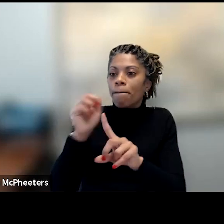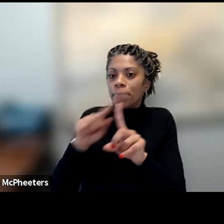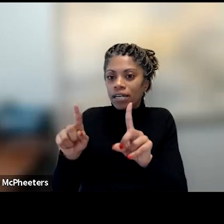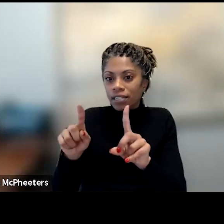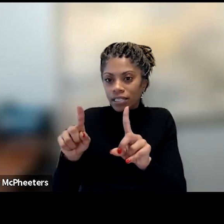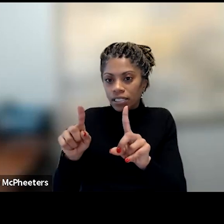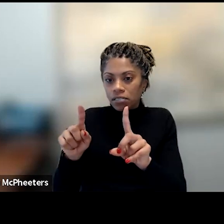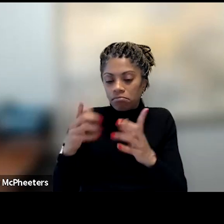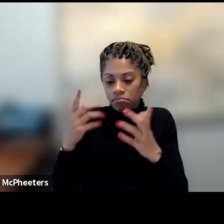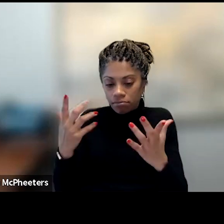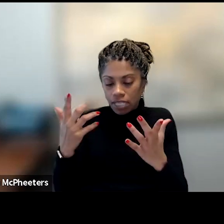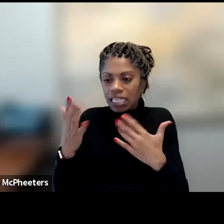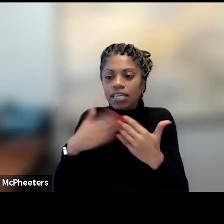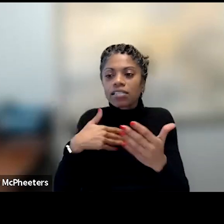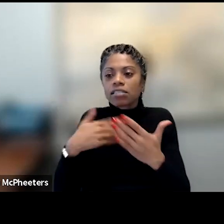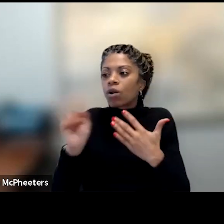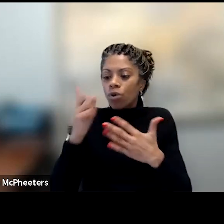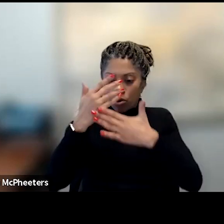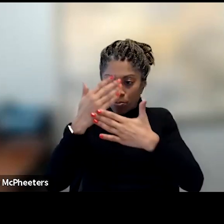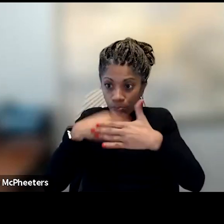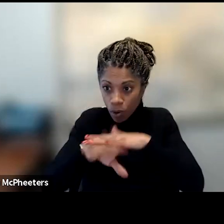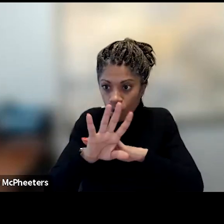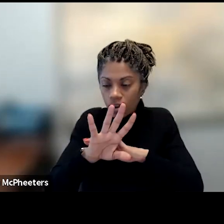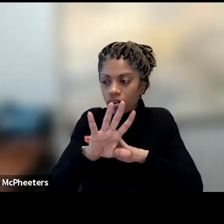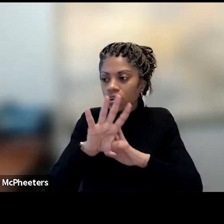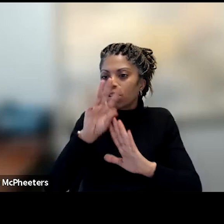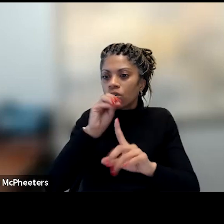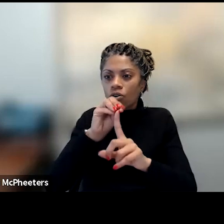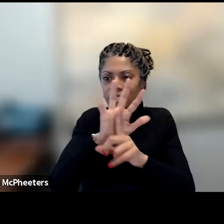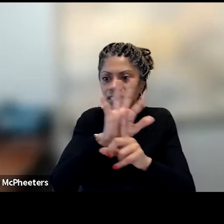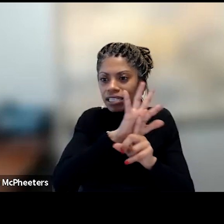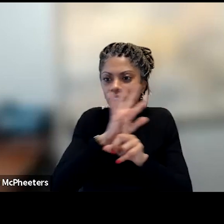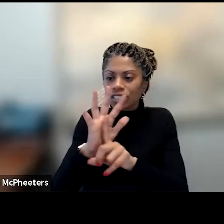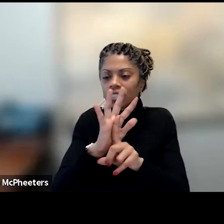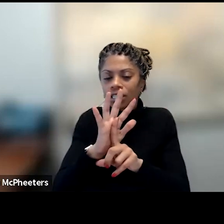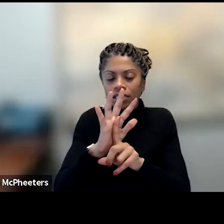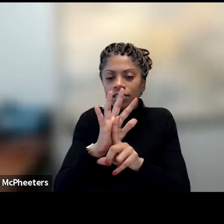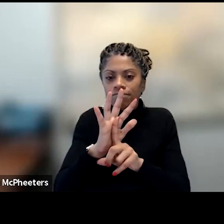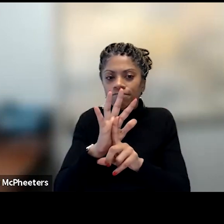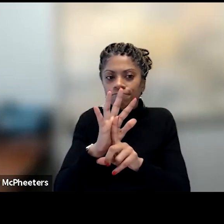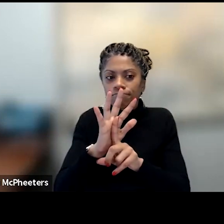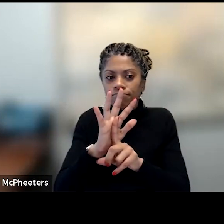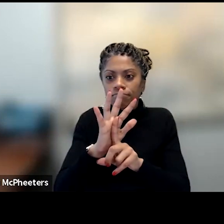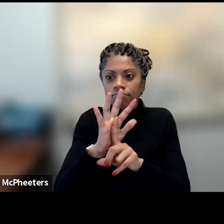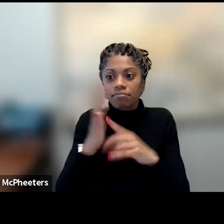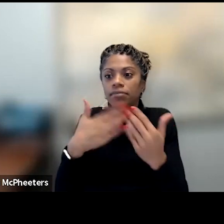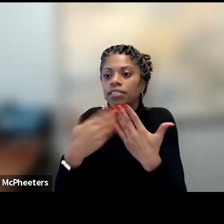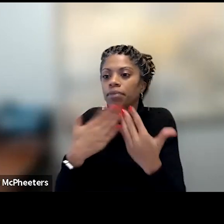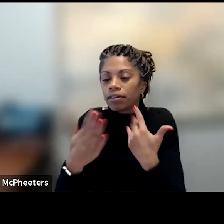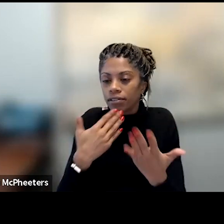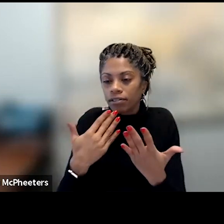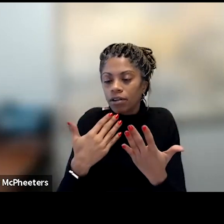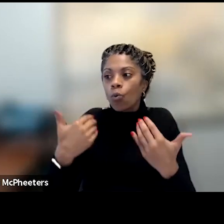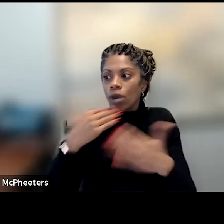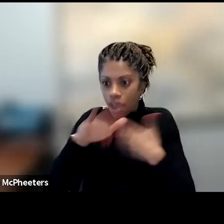all have a role to play in this work. And it's also important to mention that because you're a person of culture doesn't mean that you're not reinforcing white dominant